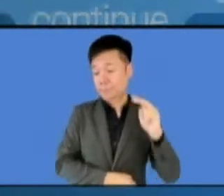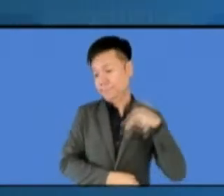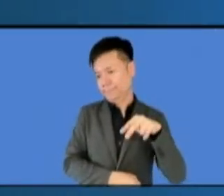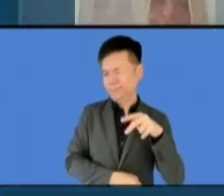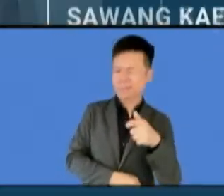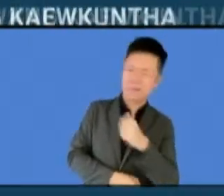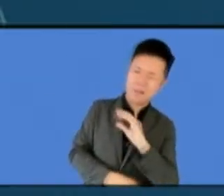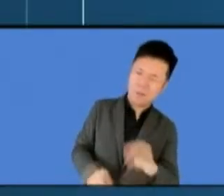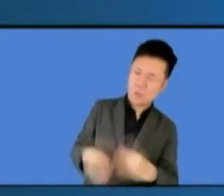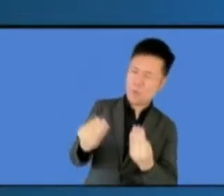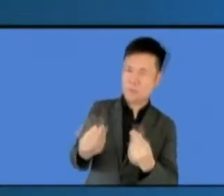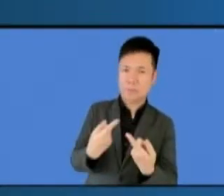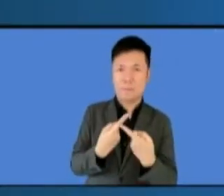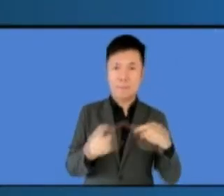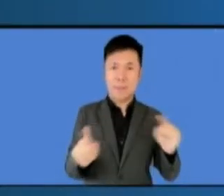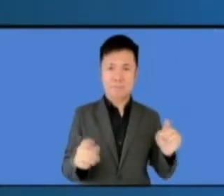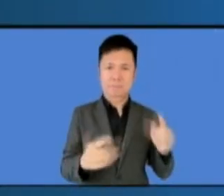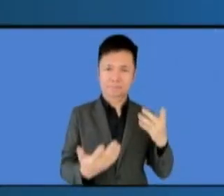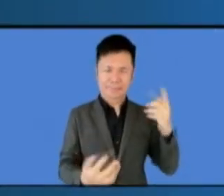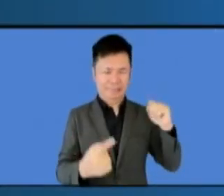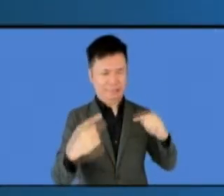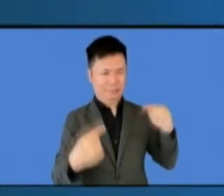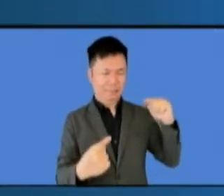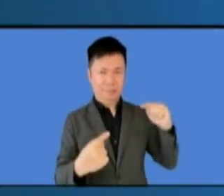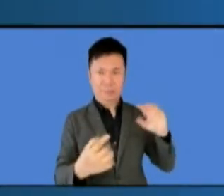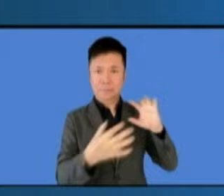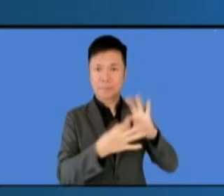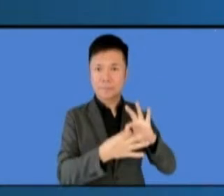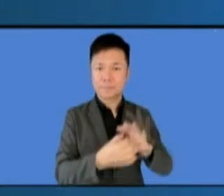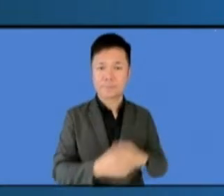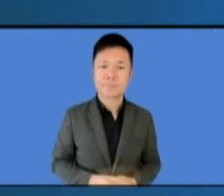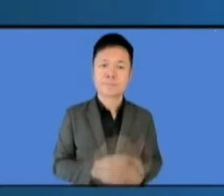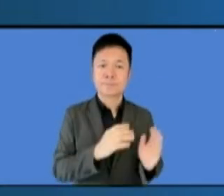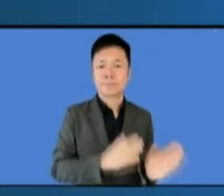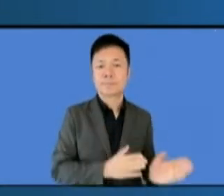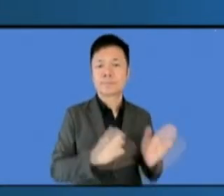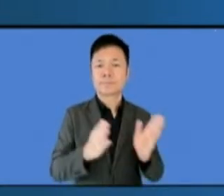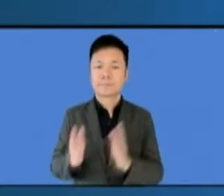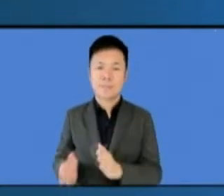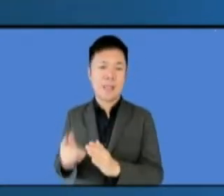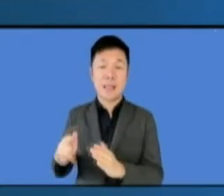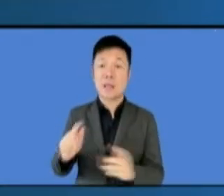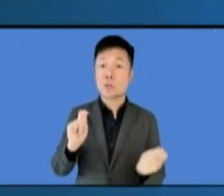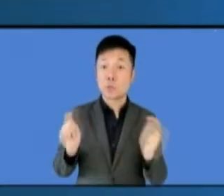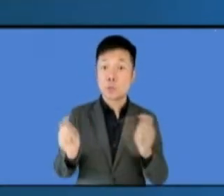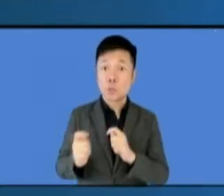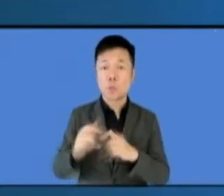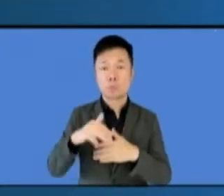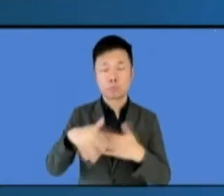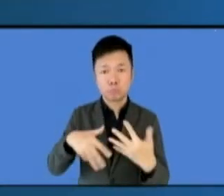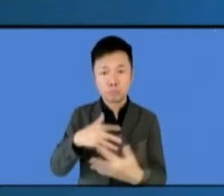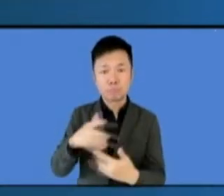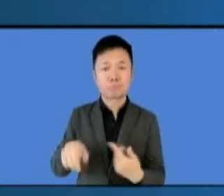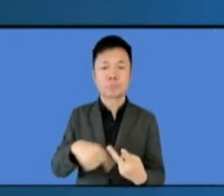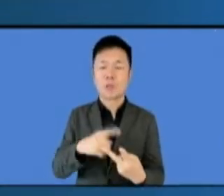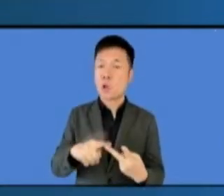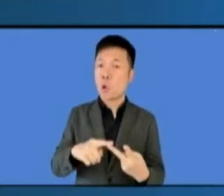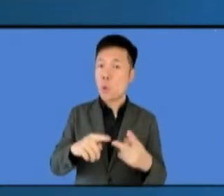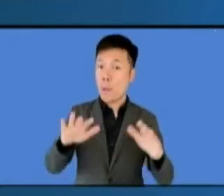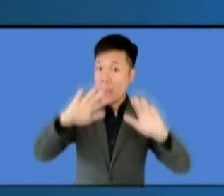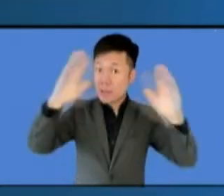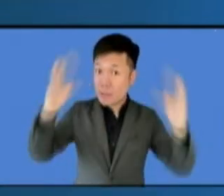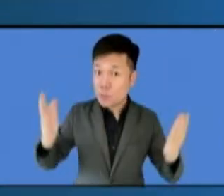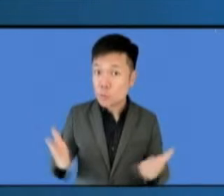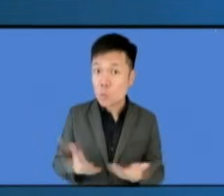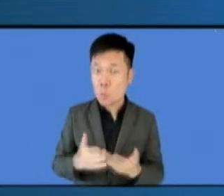between generations. Because of the social change and globalization or IT system or whatsoever, they change